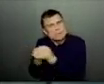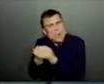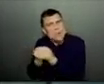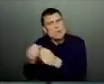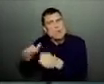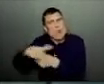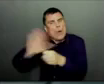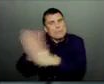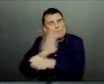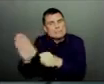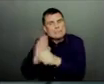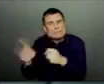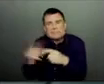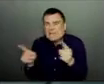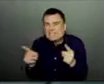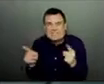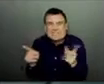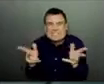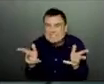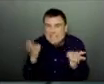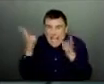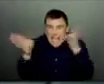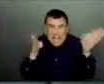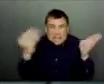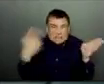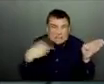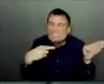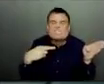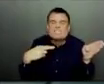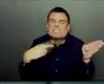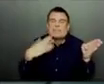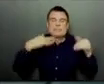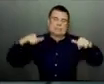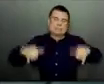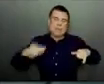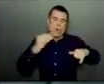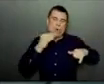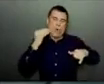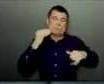a lot to keep our restaurants open safely, it needs to be more than just tonight.